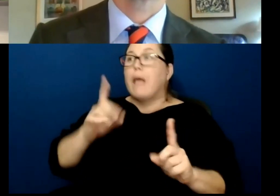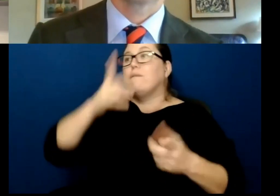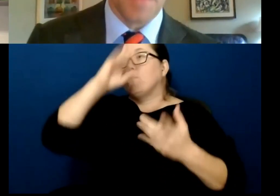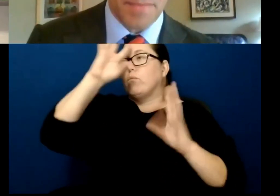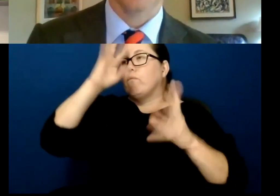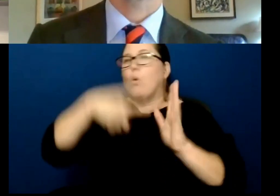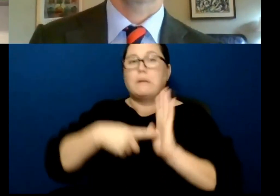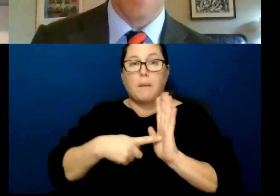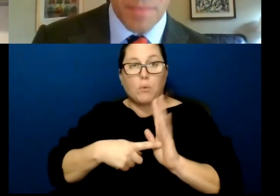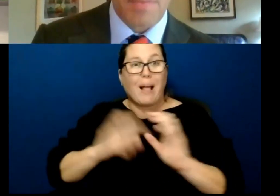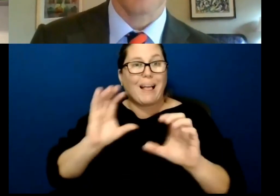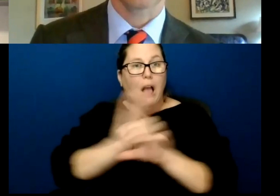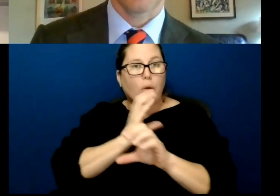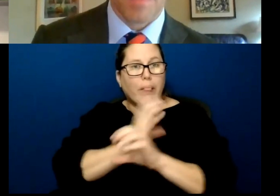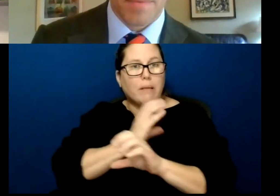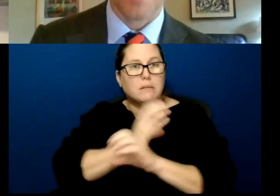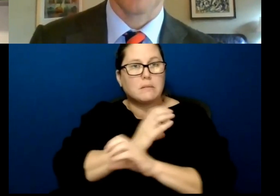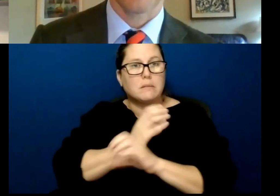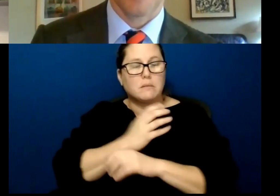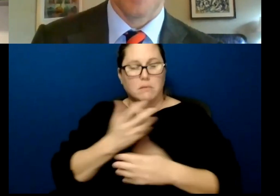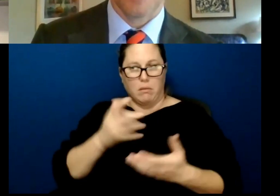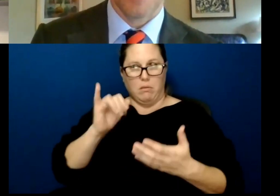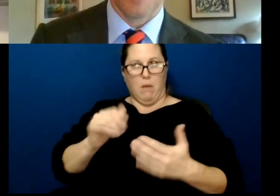example, or it's understanding the